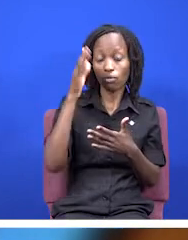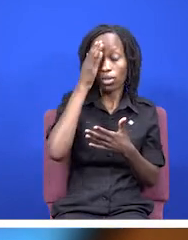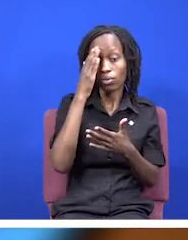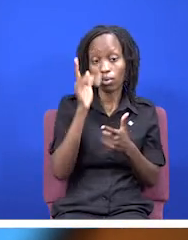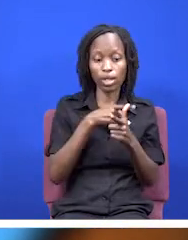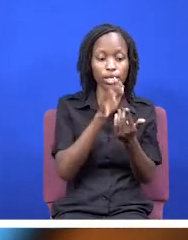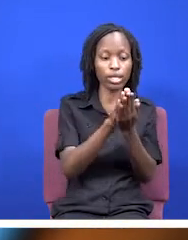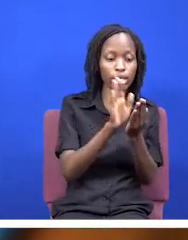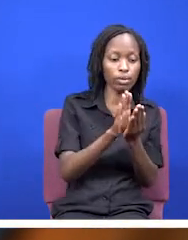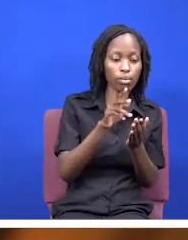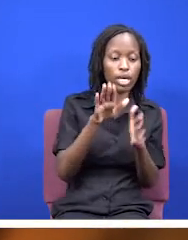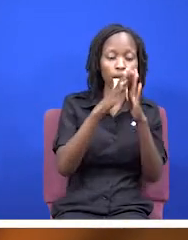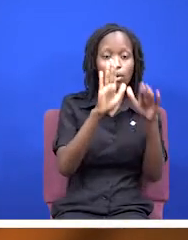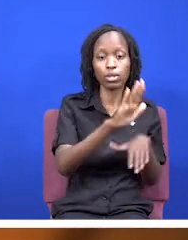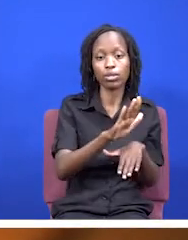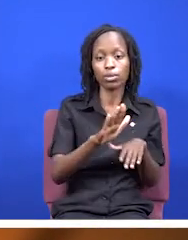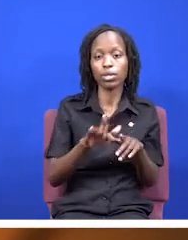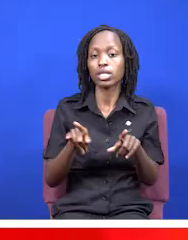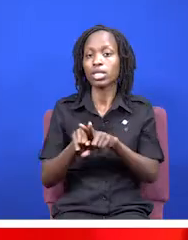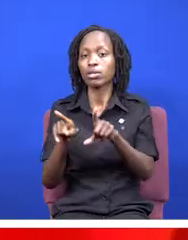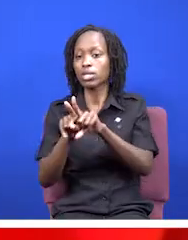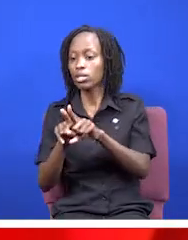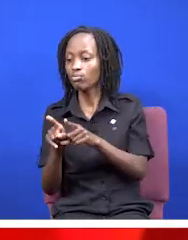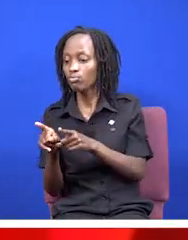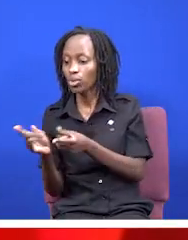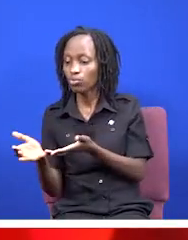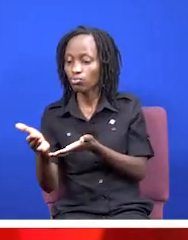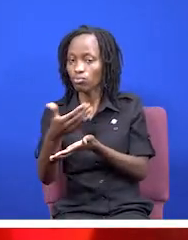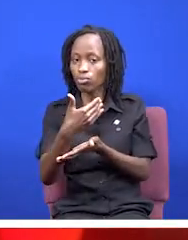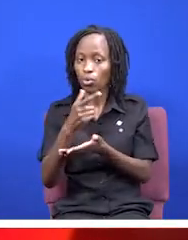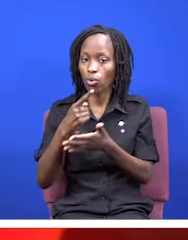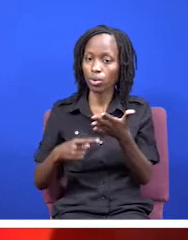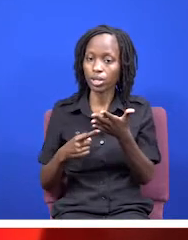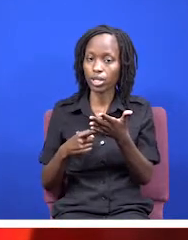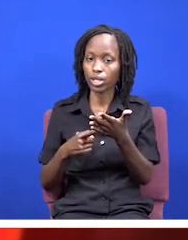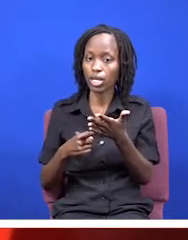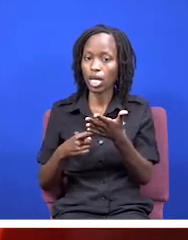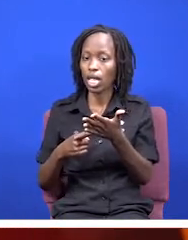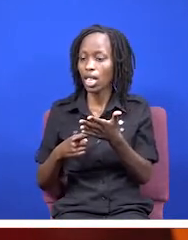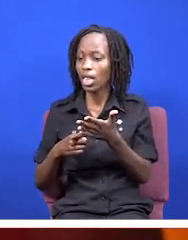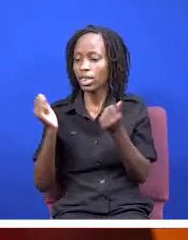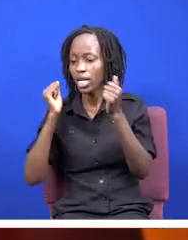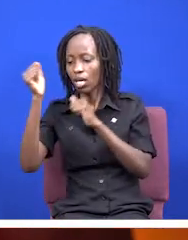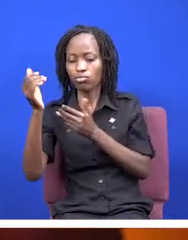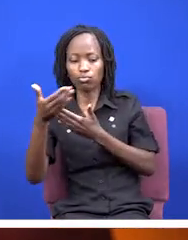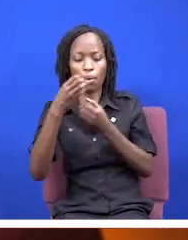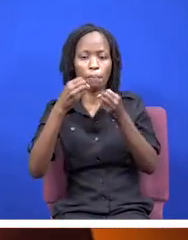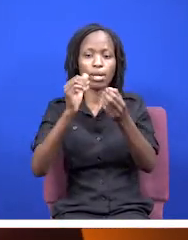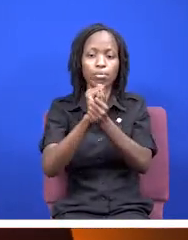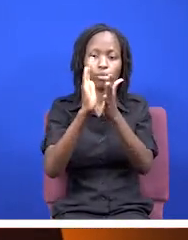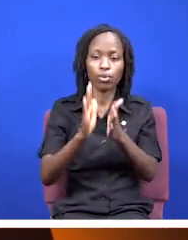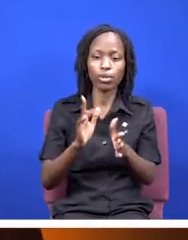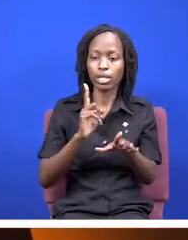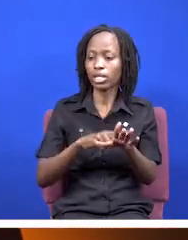kept in the house of the king's false god. In addition to the sacred treasures, the conquering army took many prisoners along